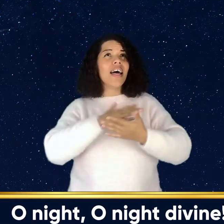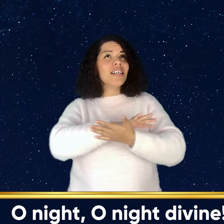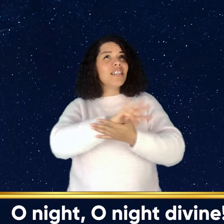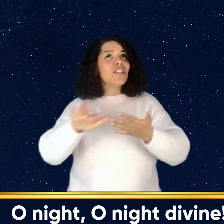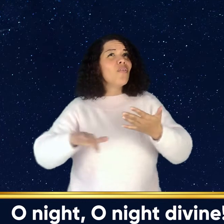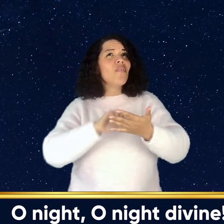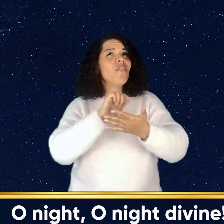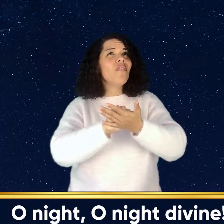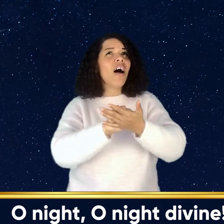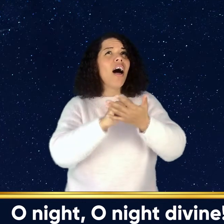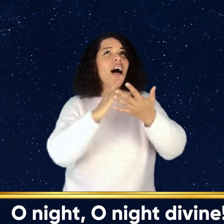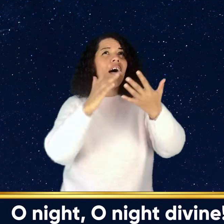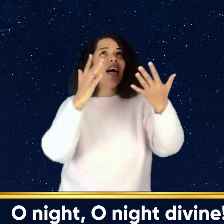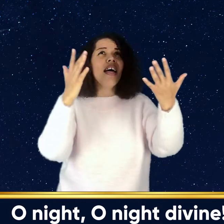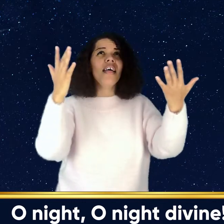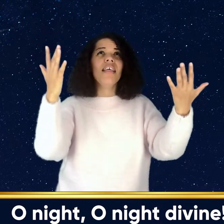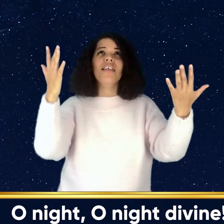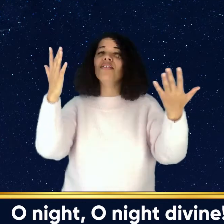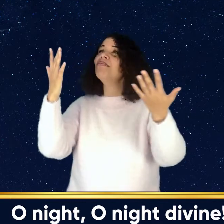oh night